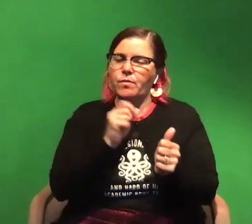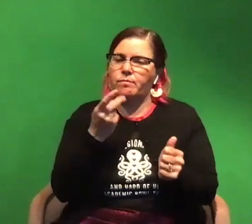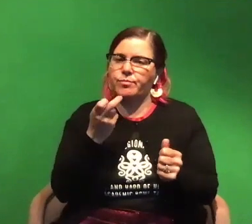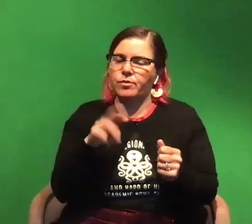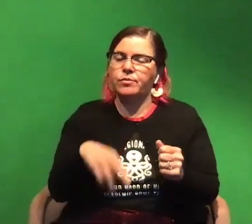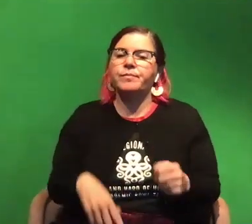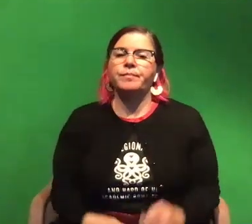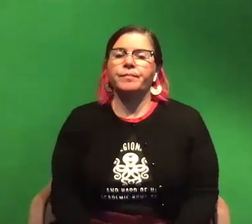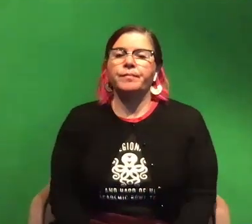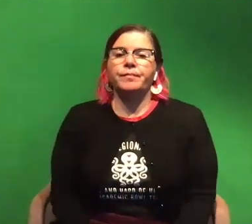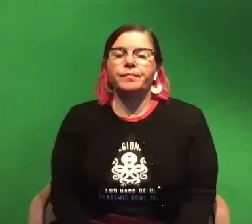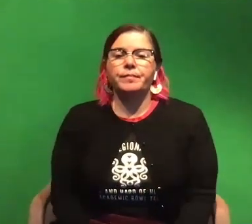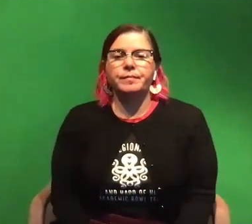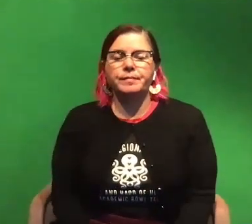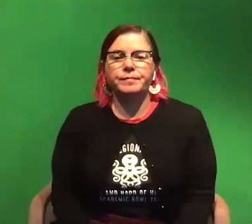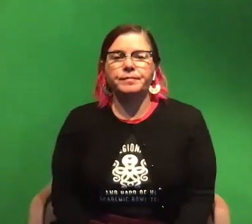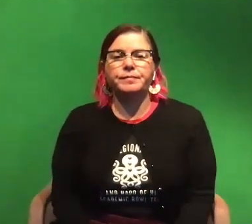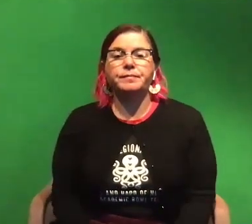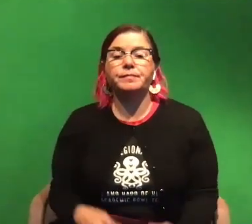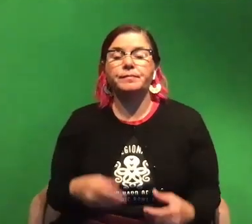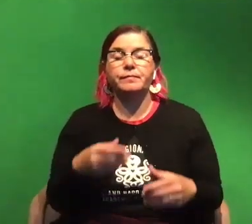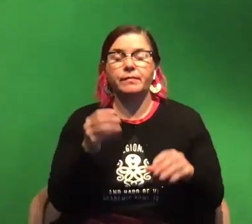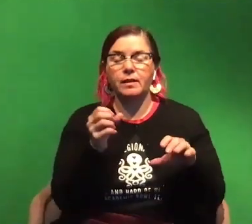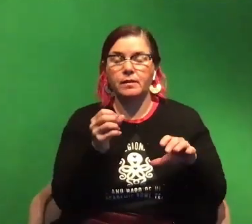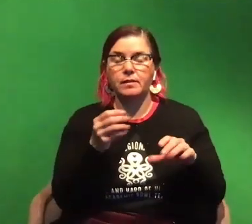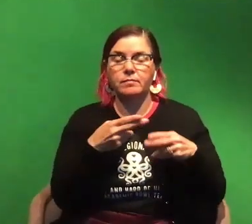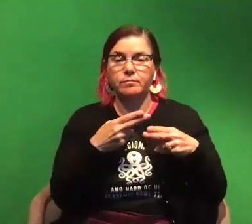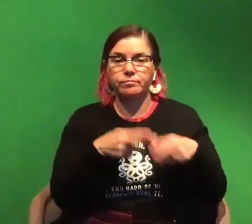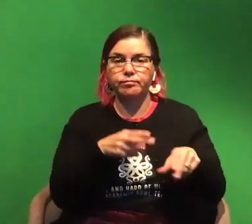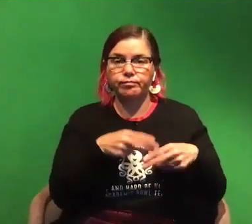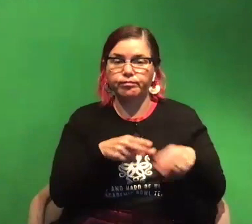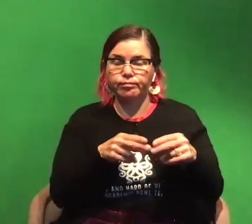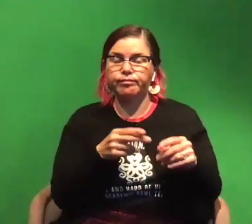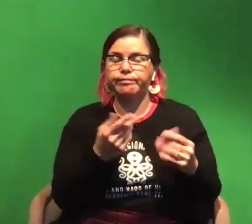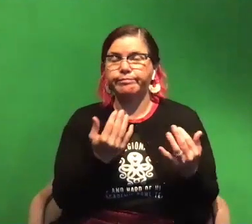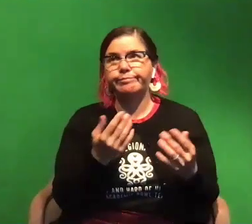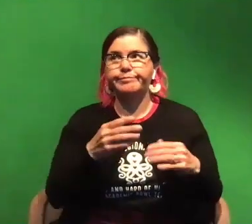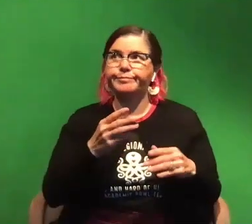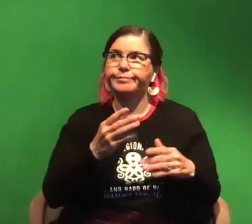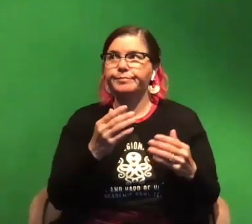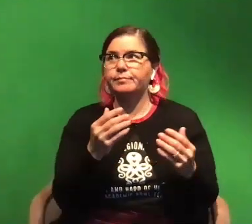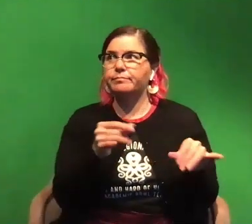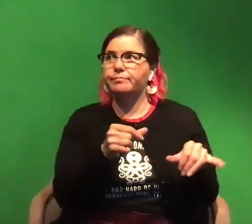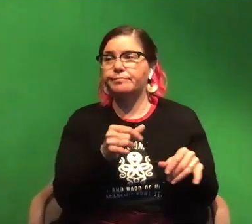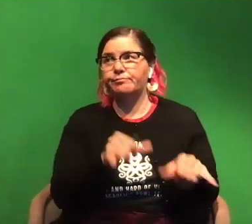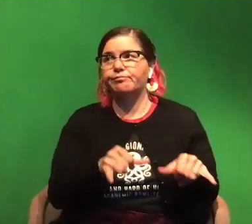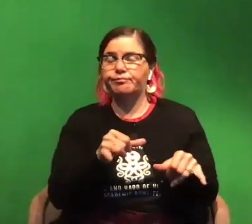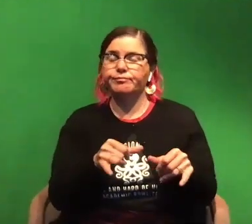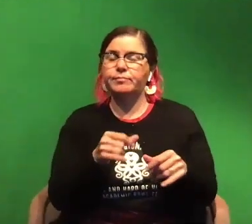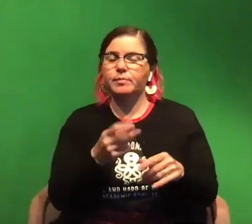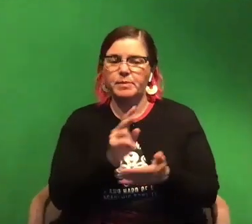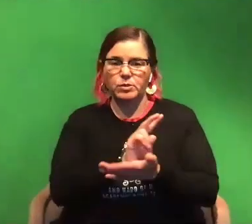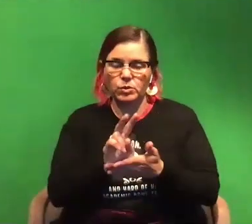so so after these eggs are laid, there's an incubation period of anywhere from a couple weeks up to